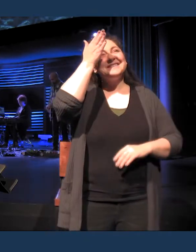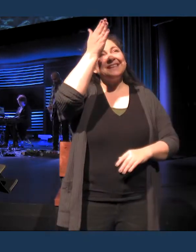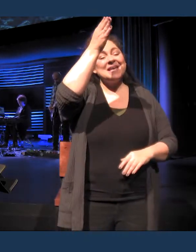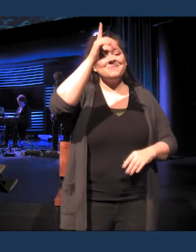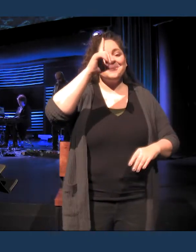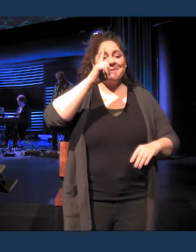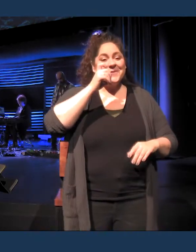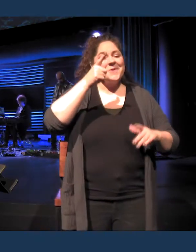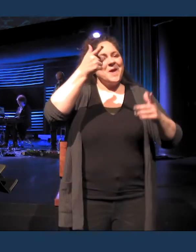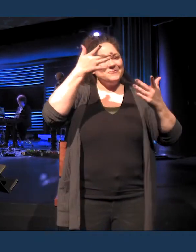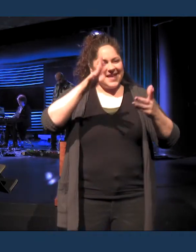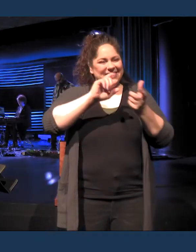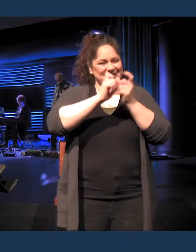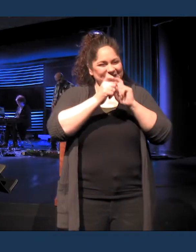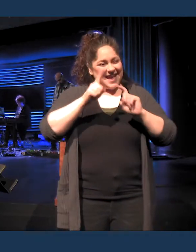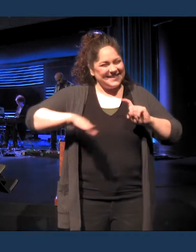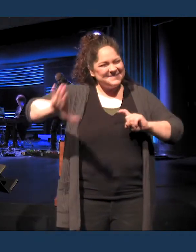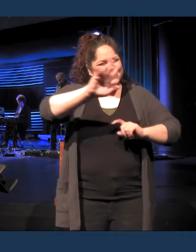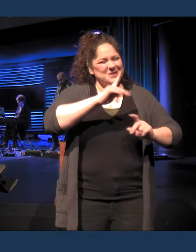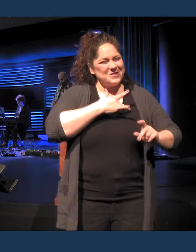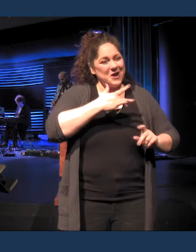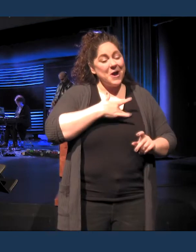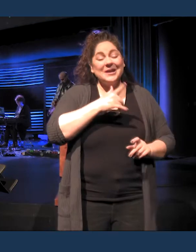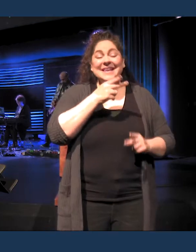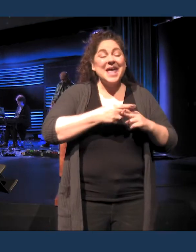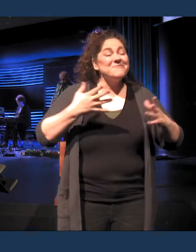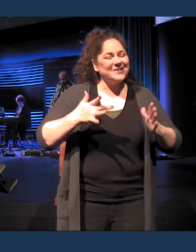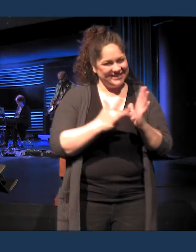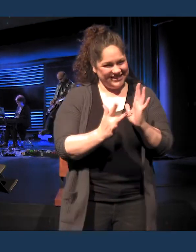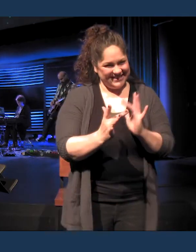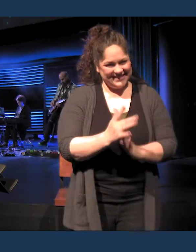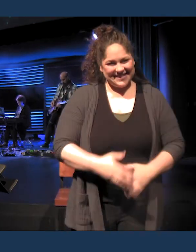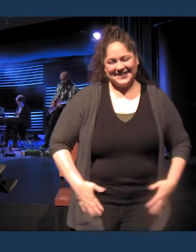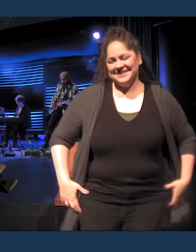brings all this change in our heart. Amen. His name is Jesus.